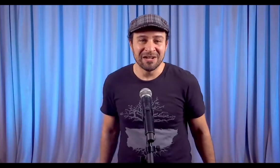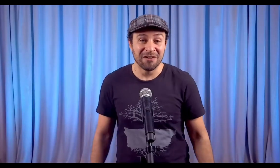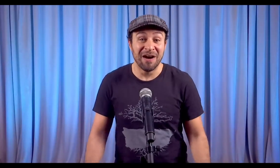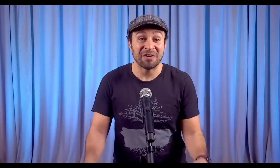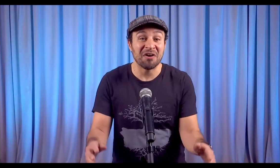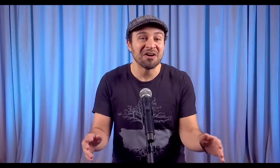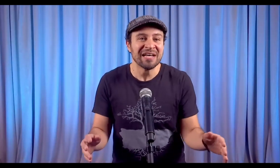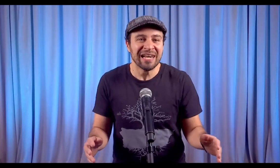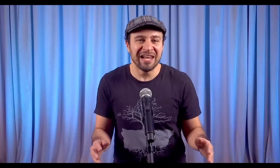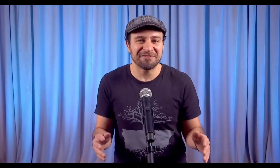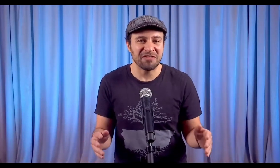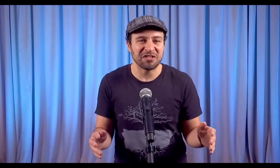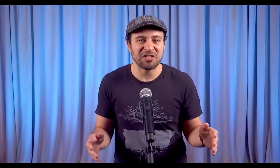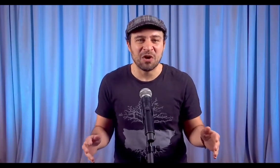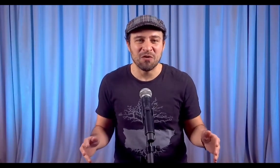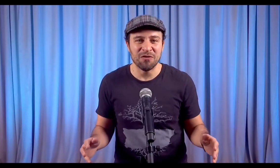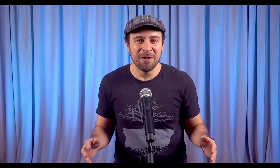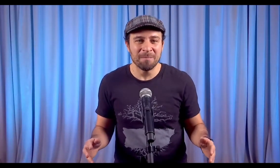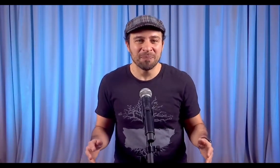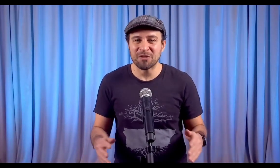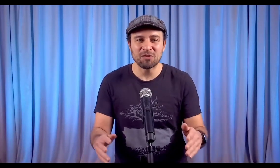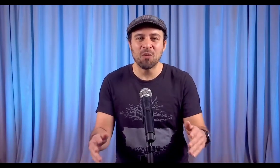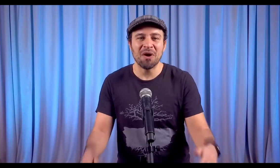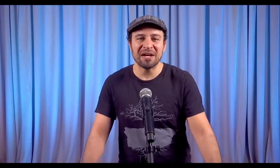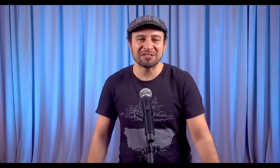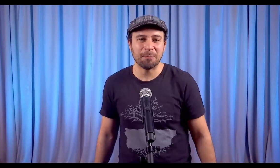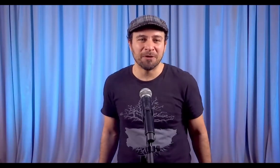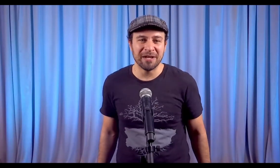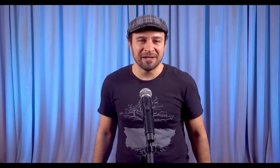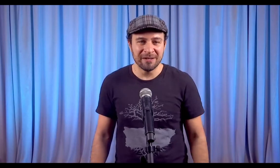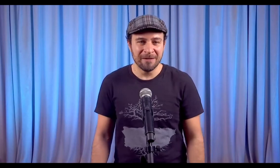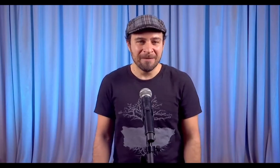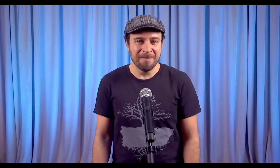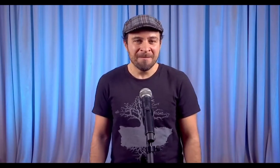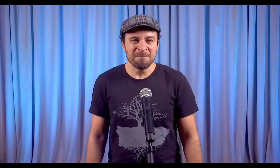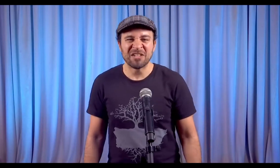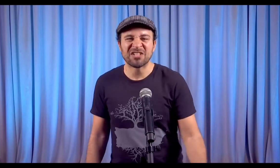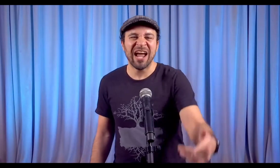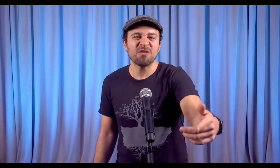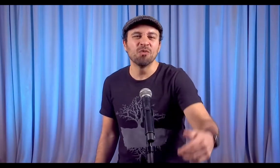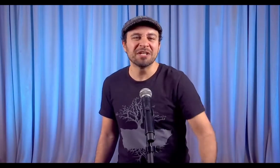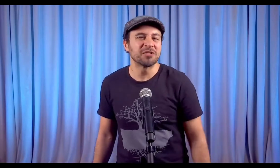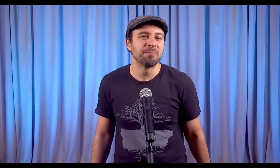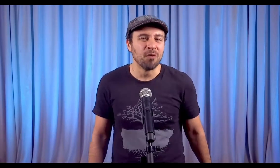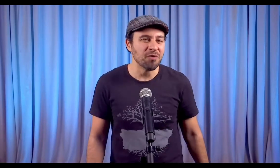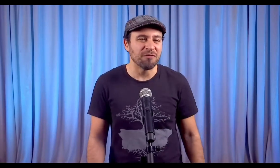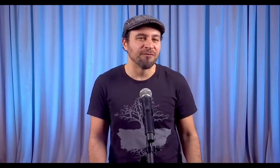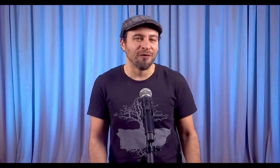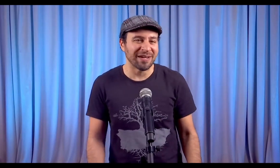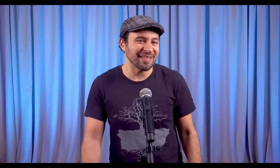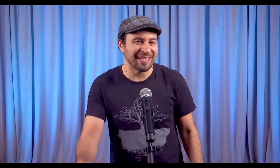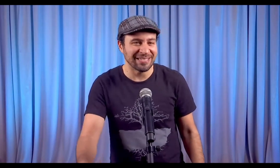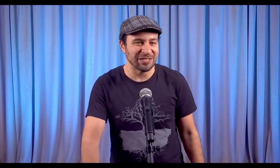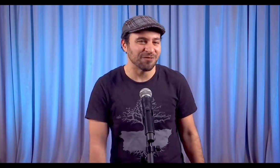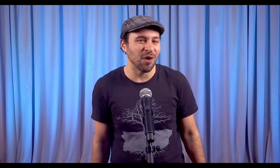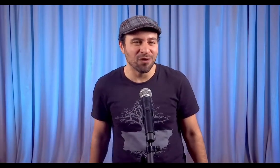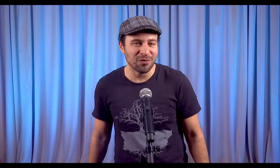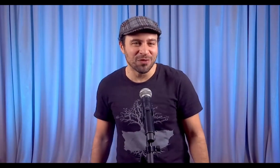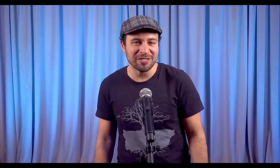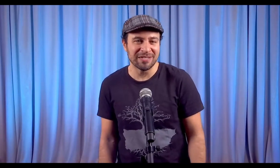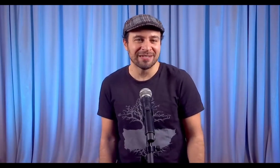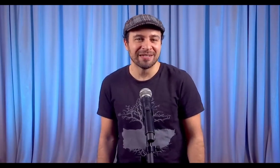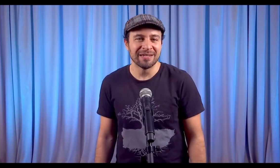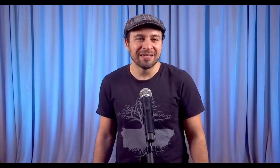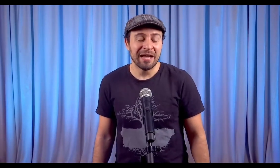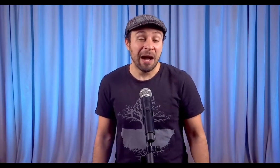caldero of arroz left on the stove, there's nowhere else to put it. The giant wooden spoon and fork in the kitchen for no